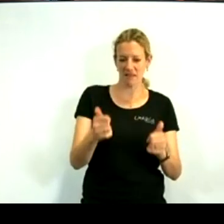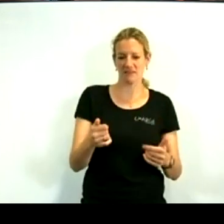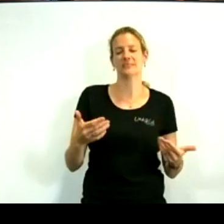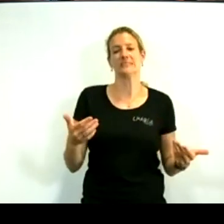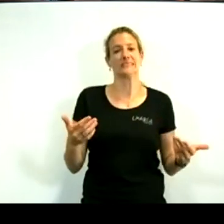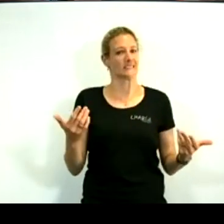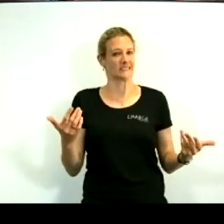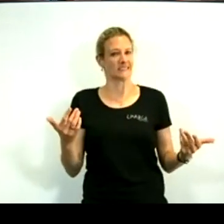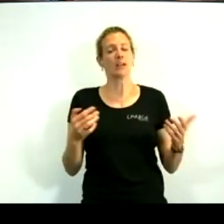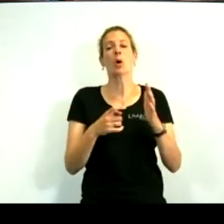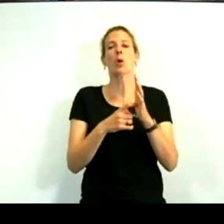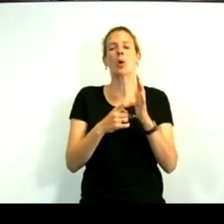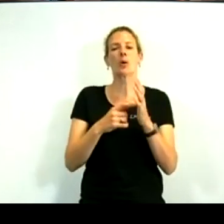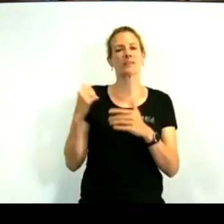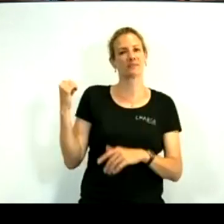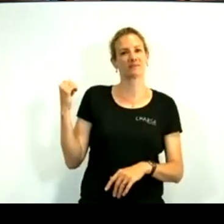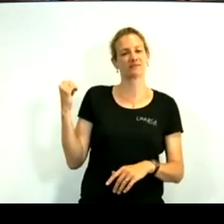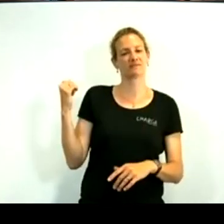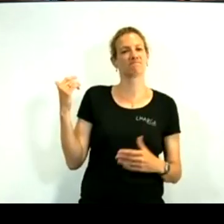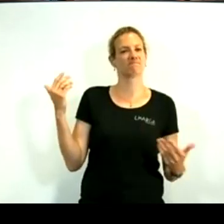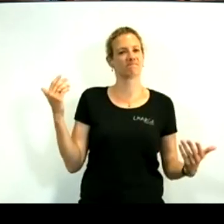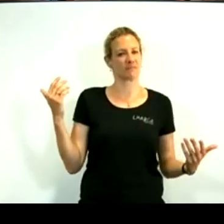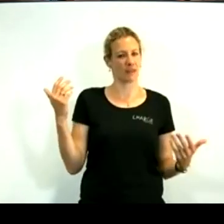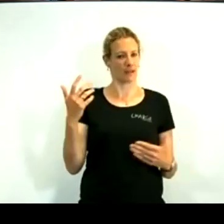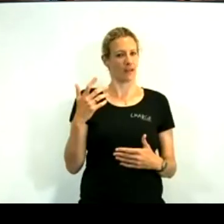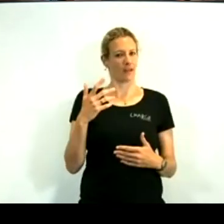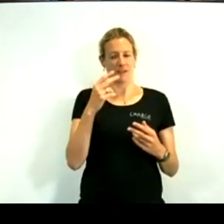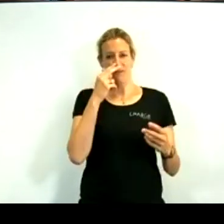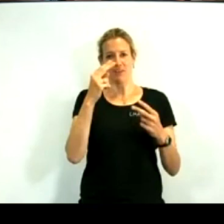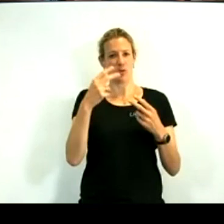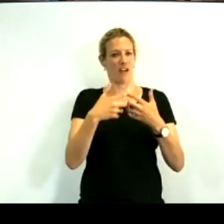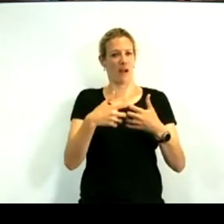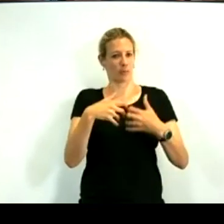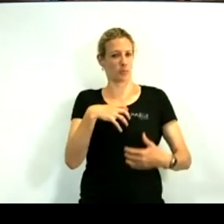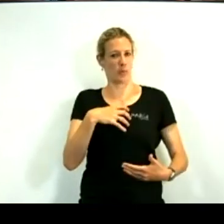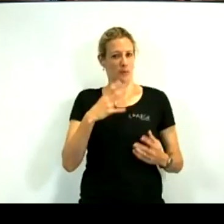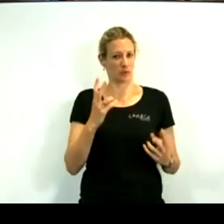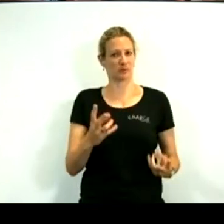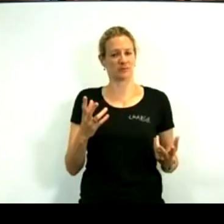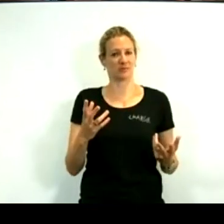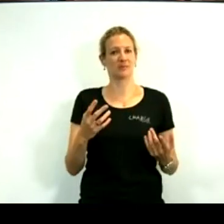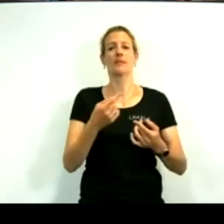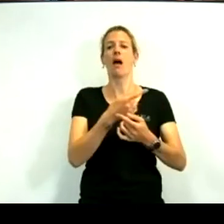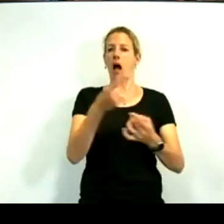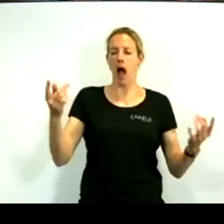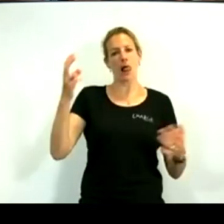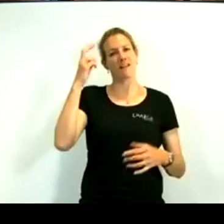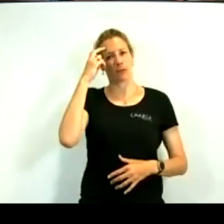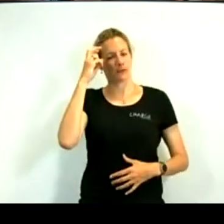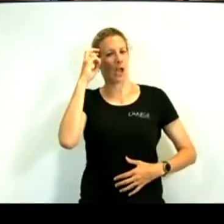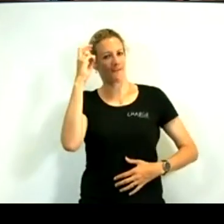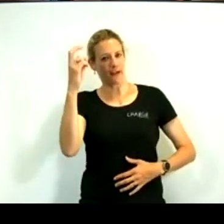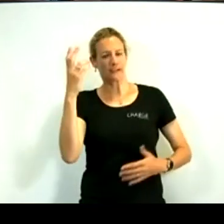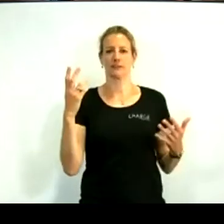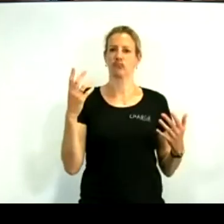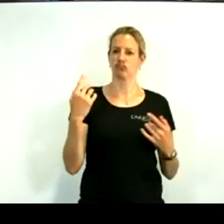visual processing problem. And because we're all sensible adults, we know what's happening in this. We